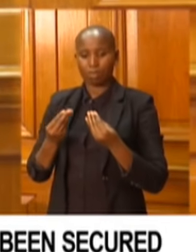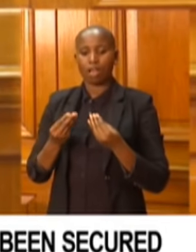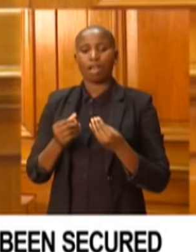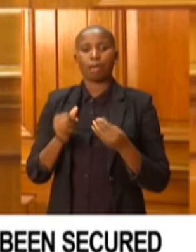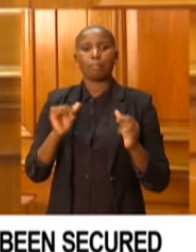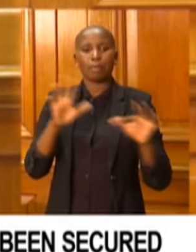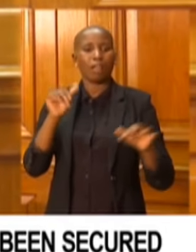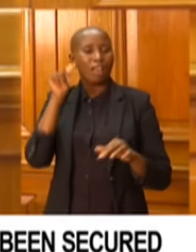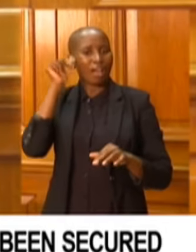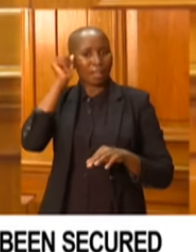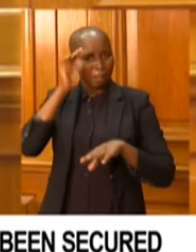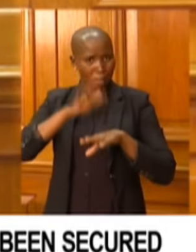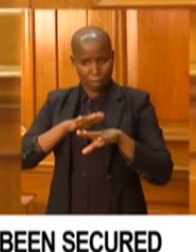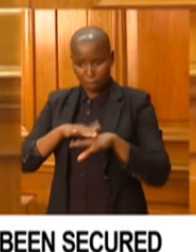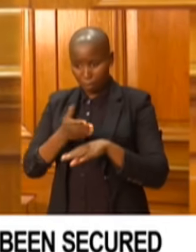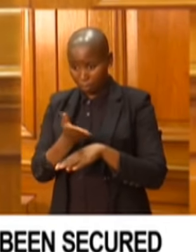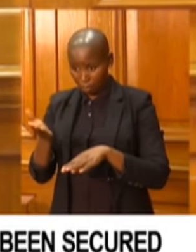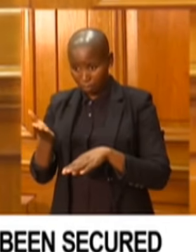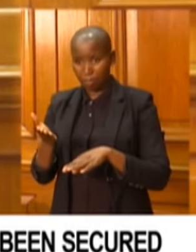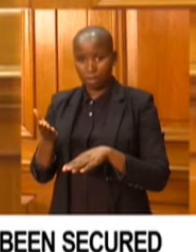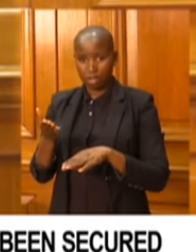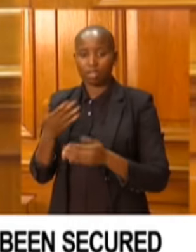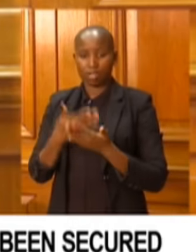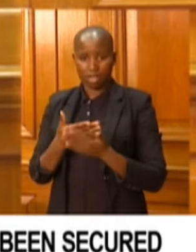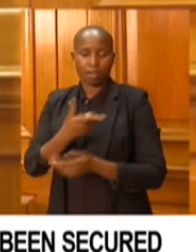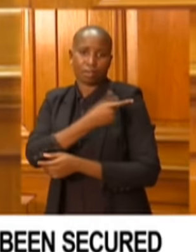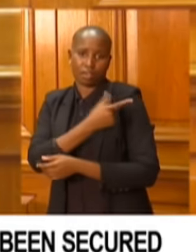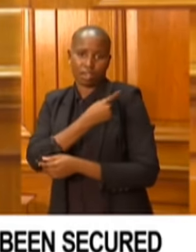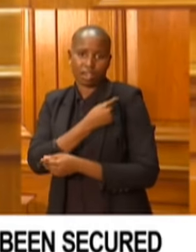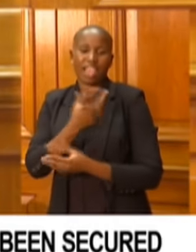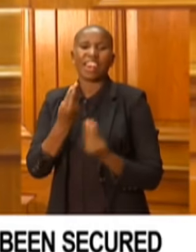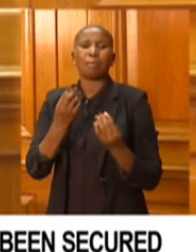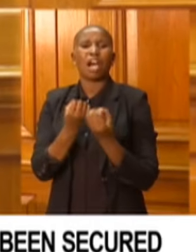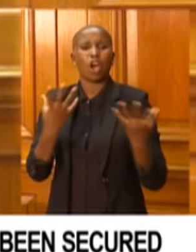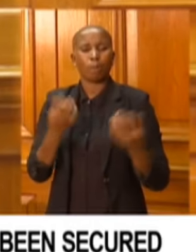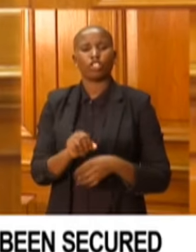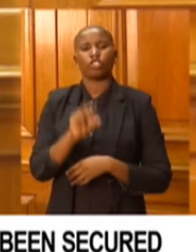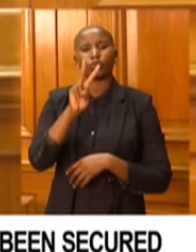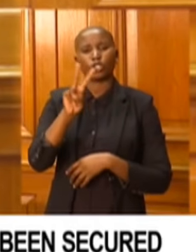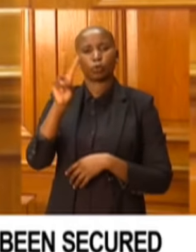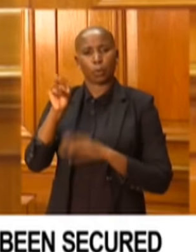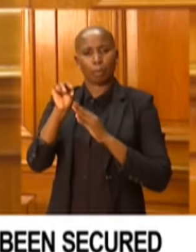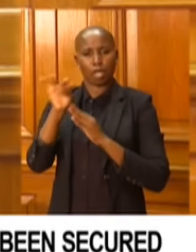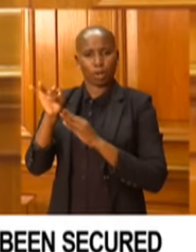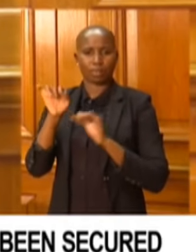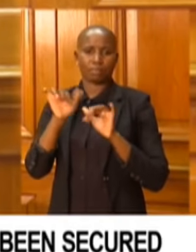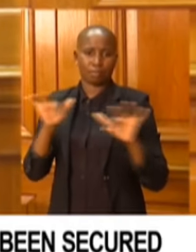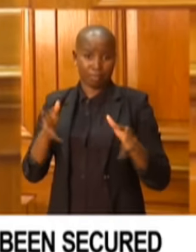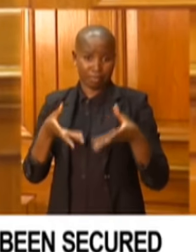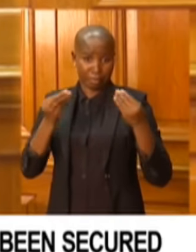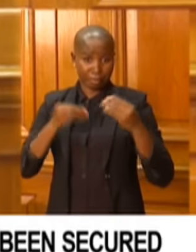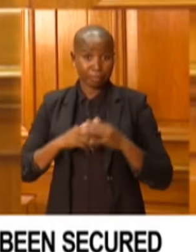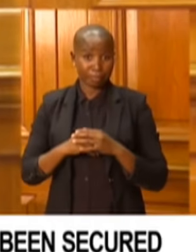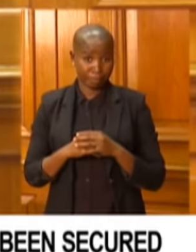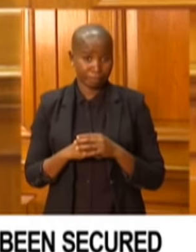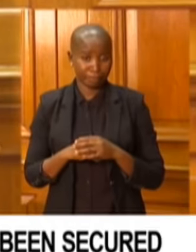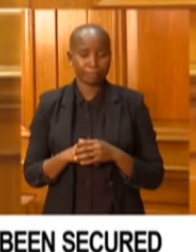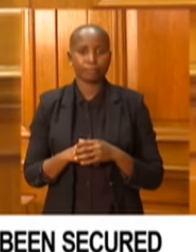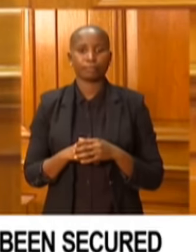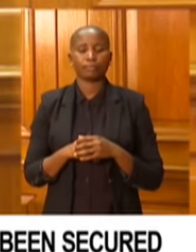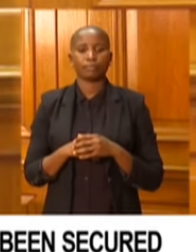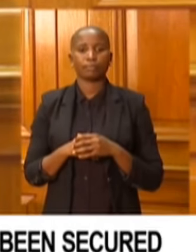adult population of approximately 22 million people. We will then have reached